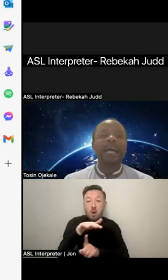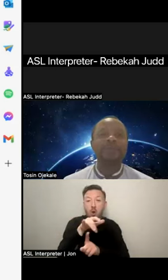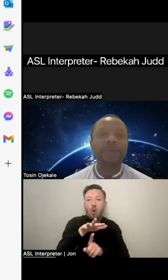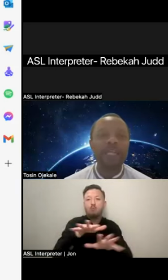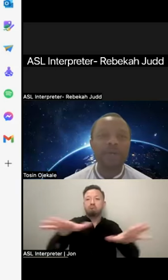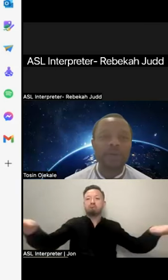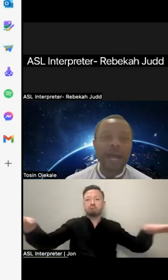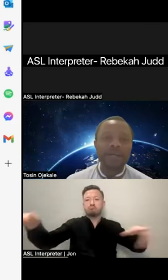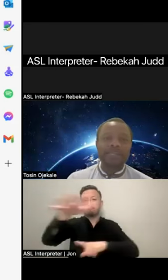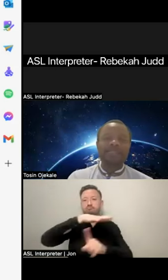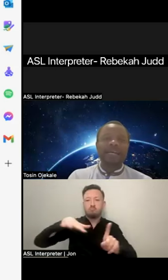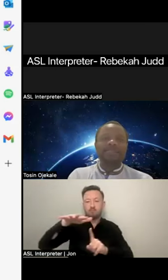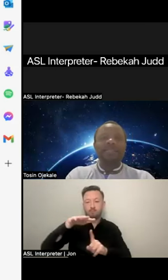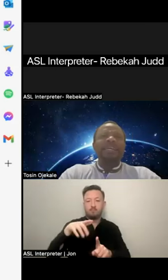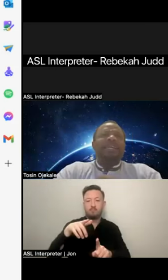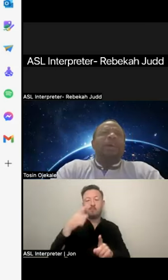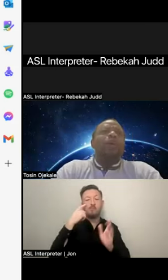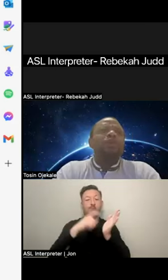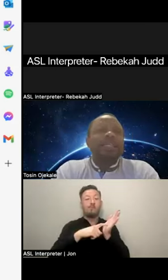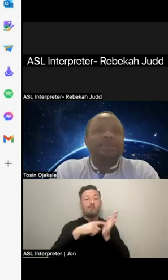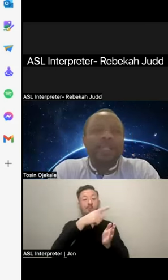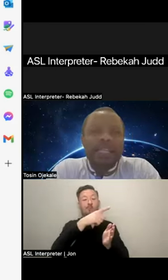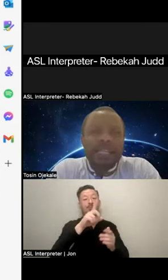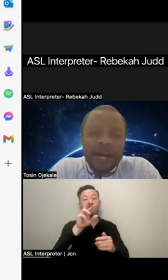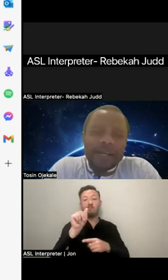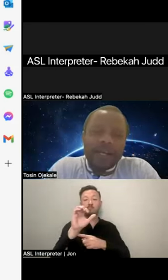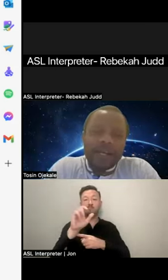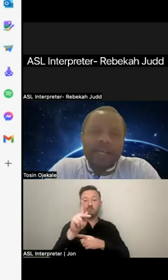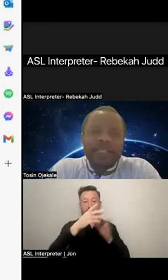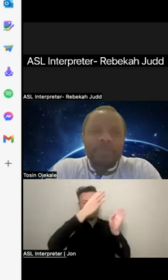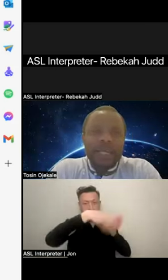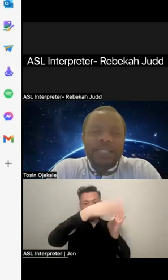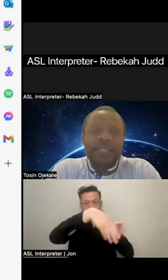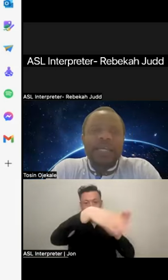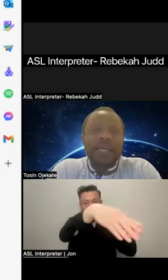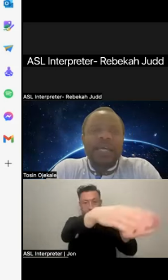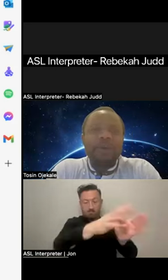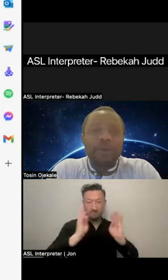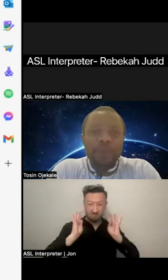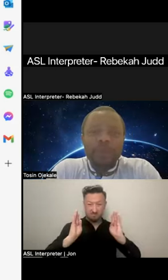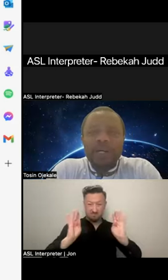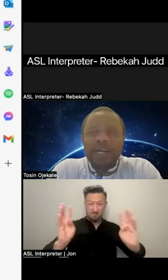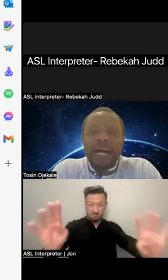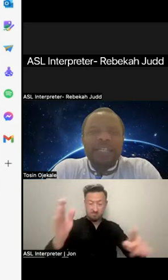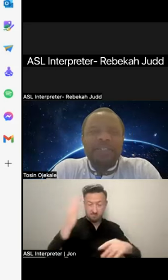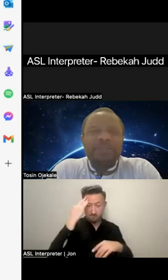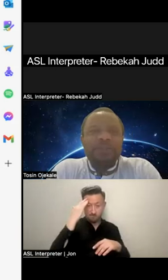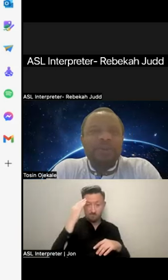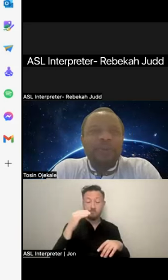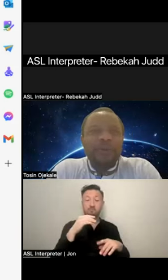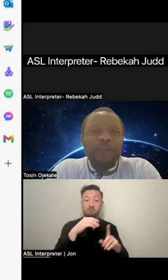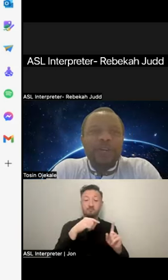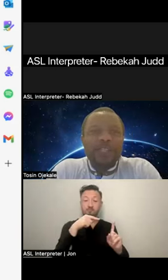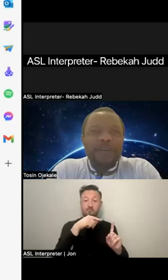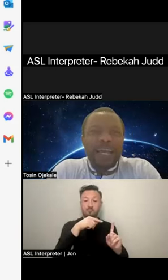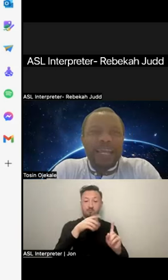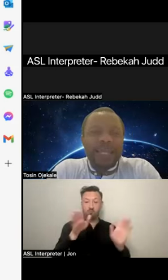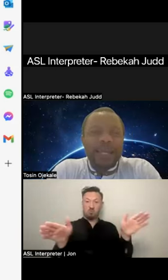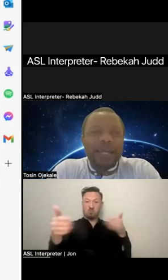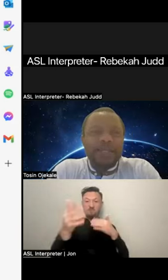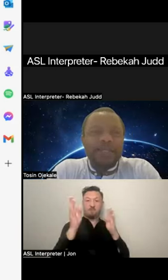are times within your rack centers, or you are within a rack space room, and you just